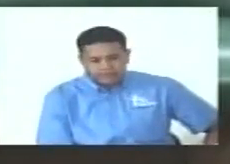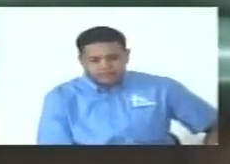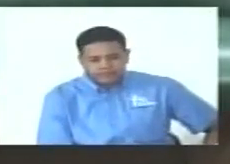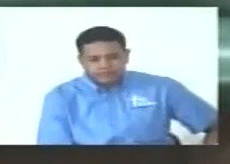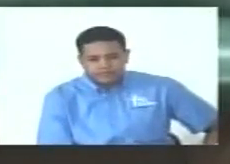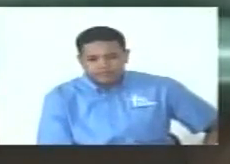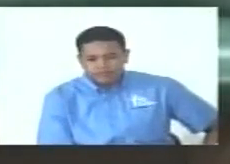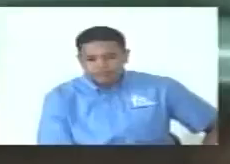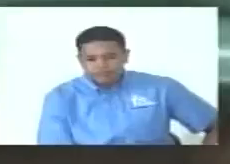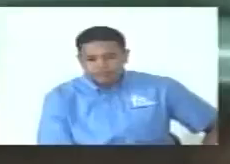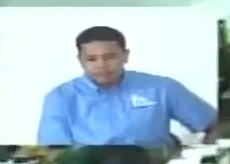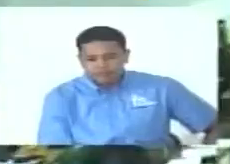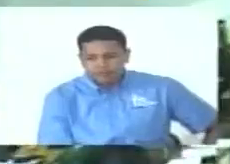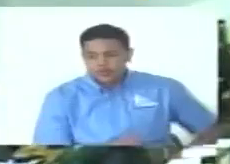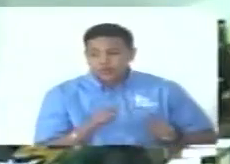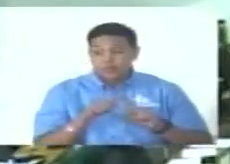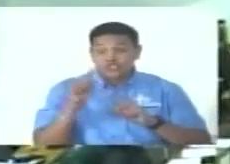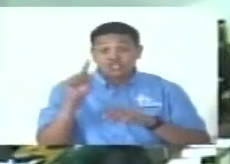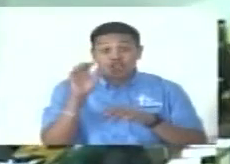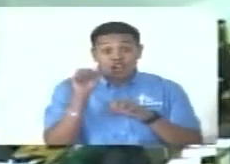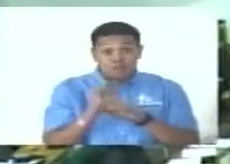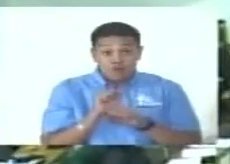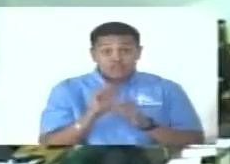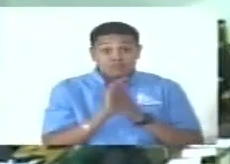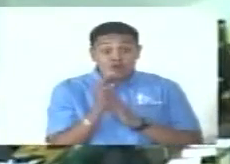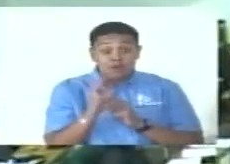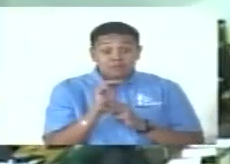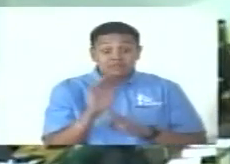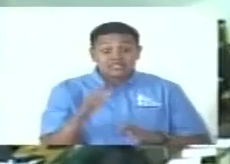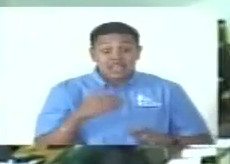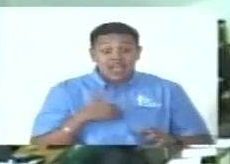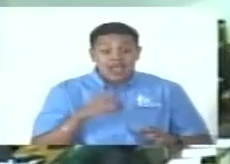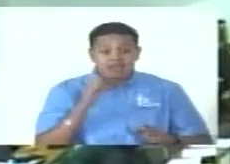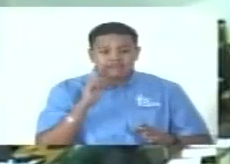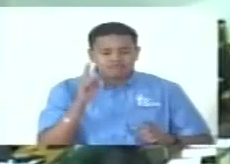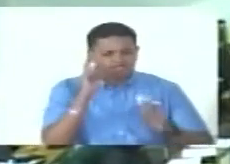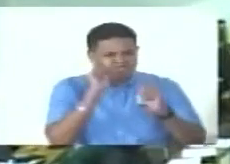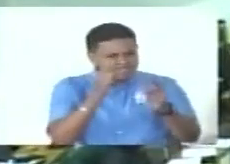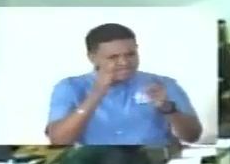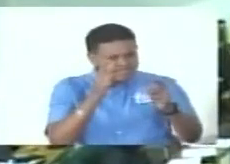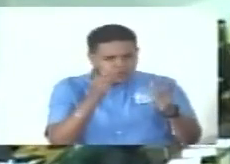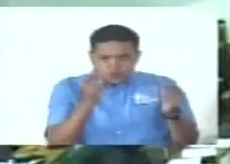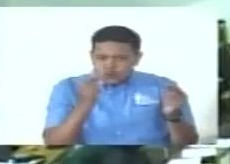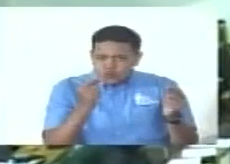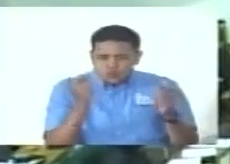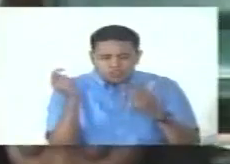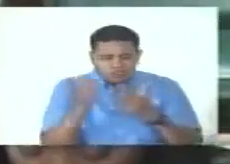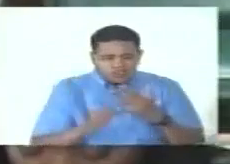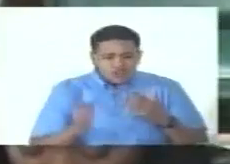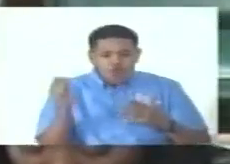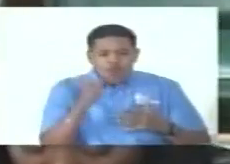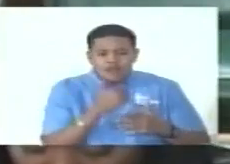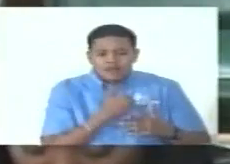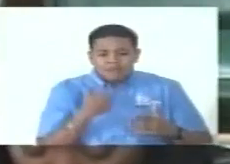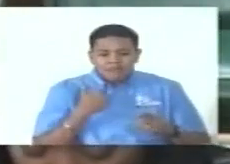When she was appointed, she had a fixity of purpose, and all the members who sat